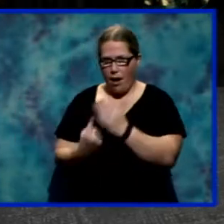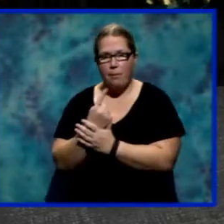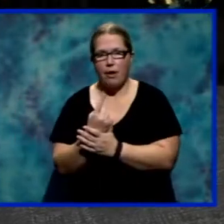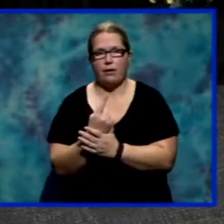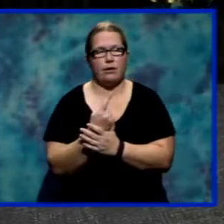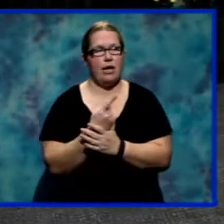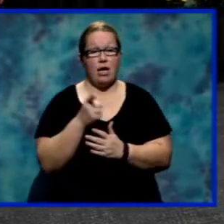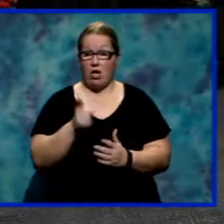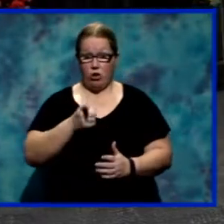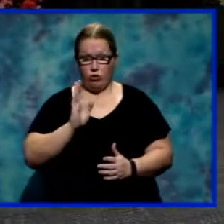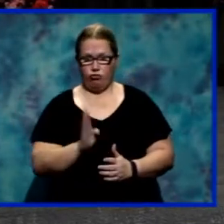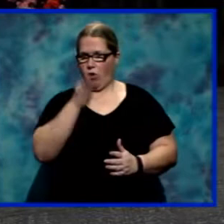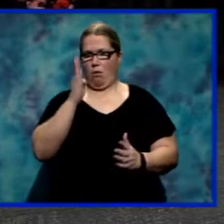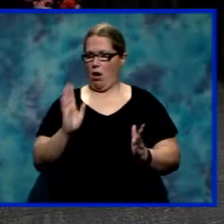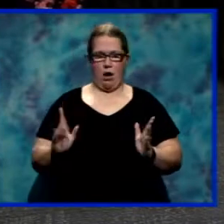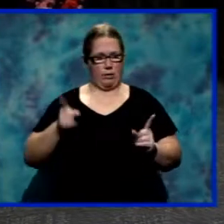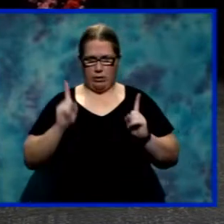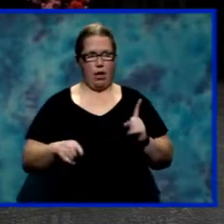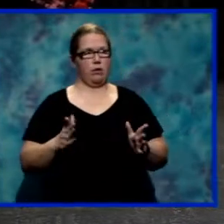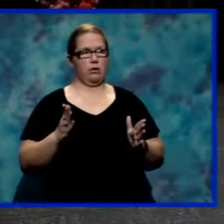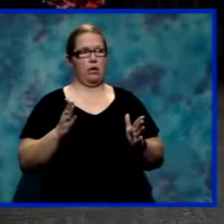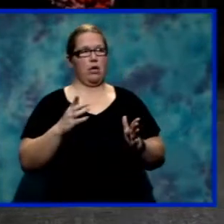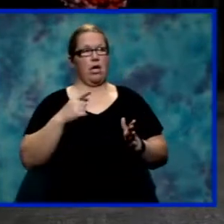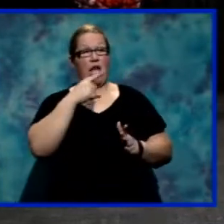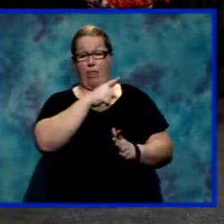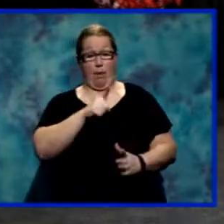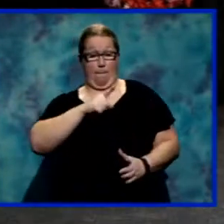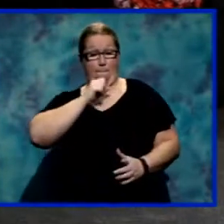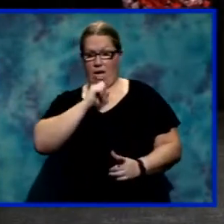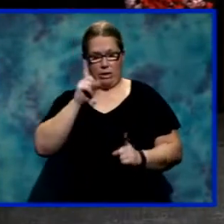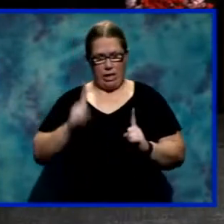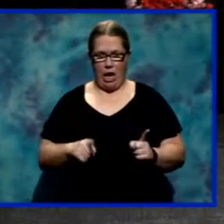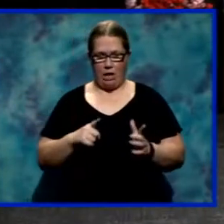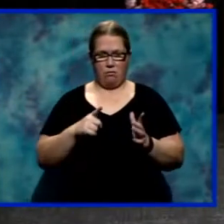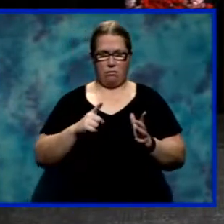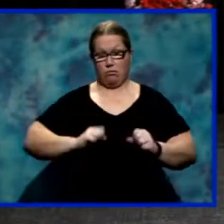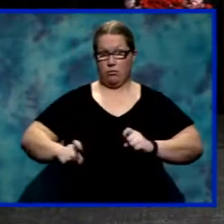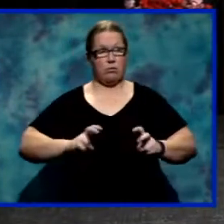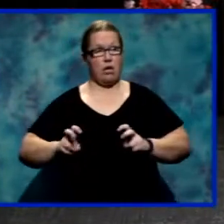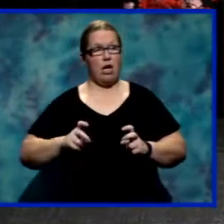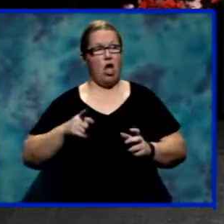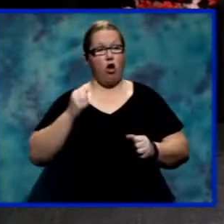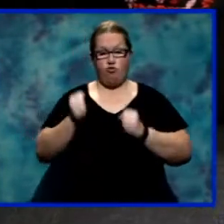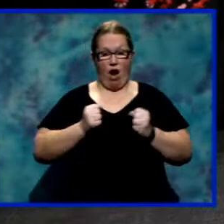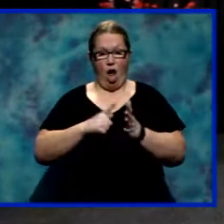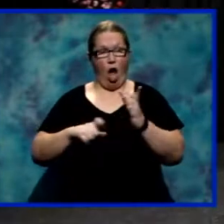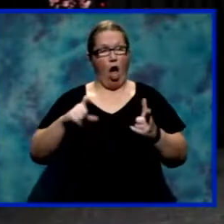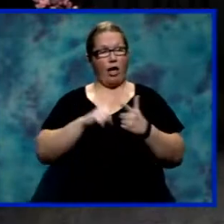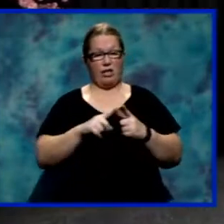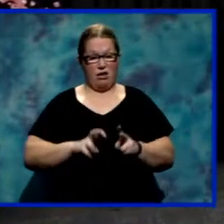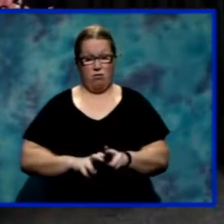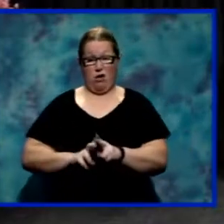he instantly took action. I want you to get this. He instantly took action and he ran along the ice and he took a great